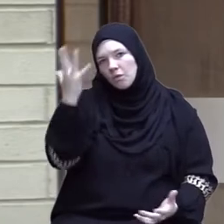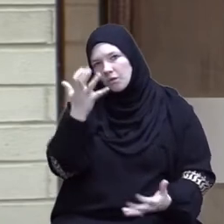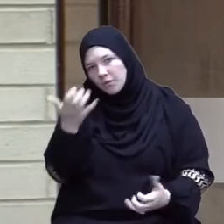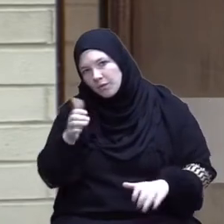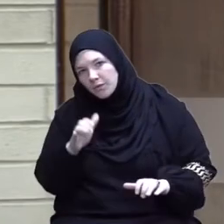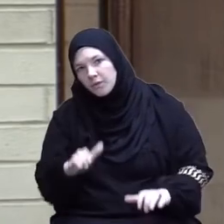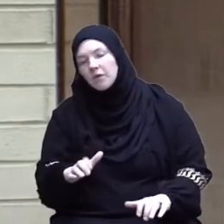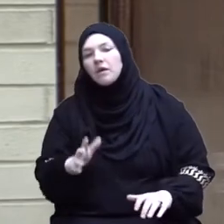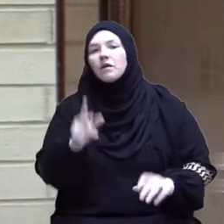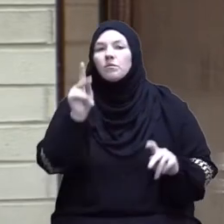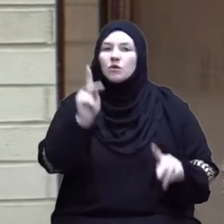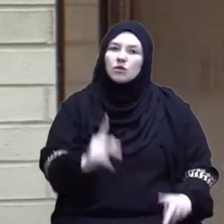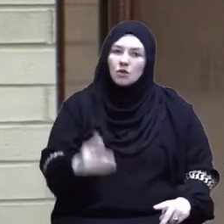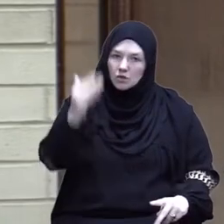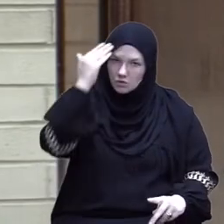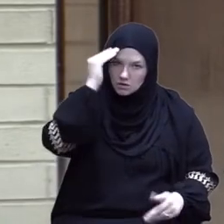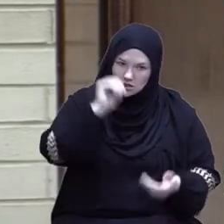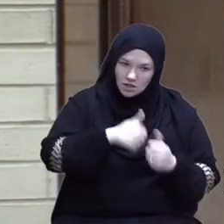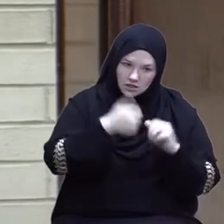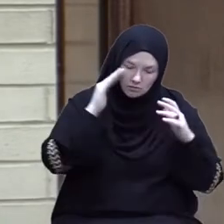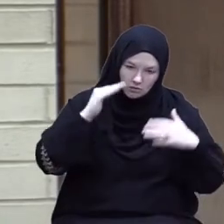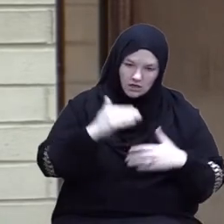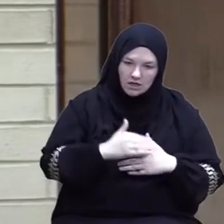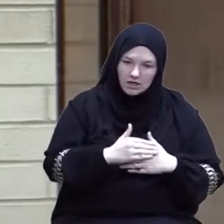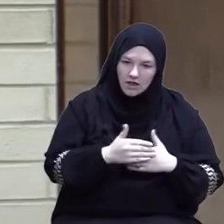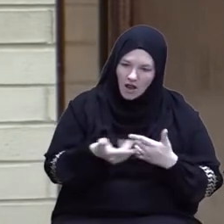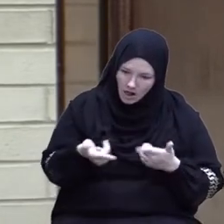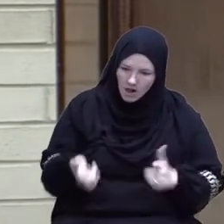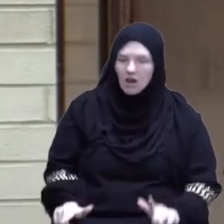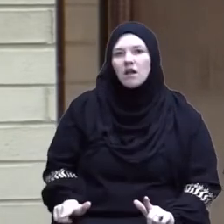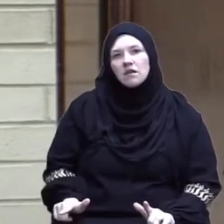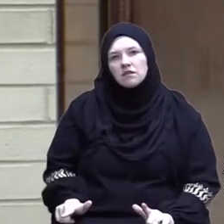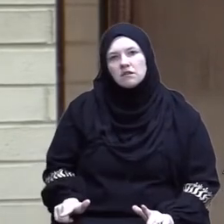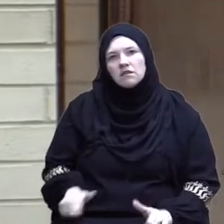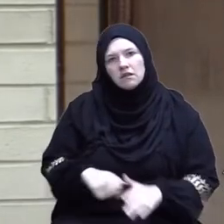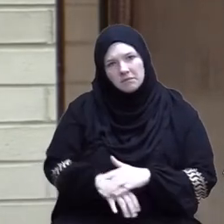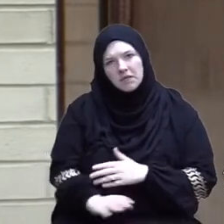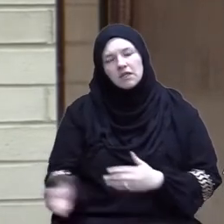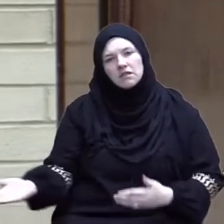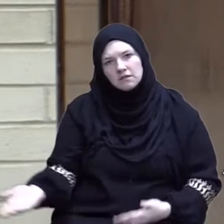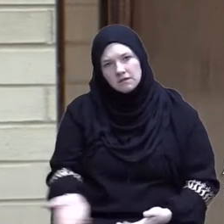do, he knows how to pray. Let him in.